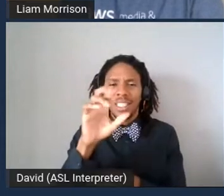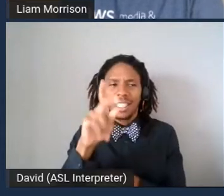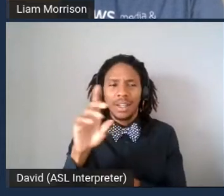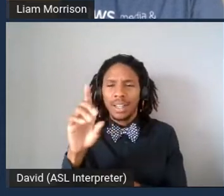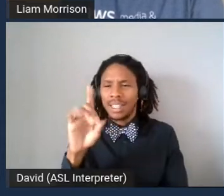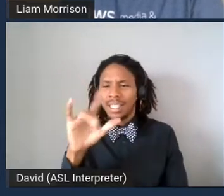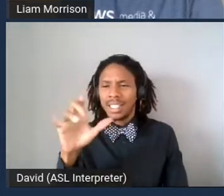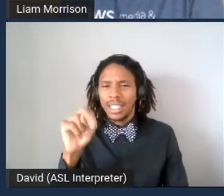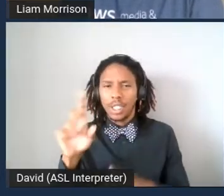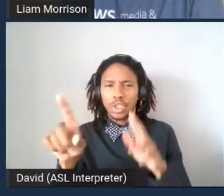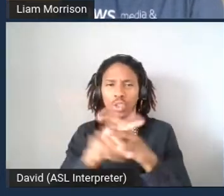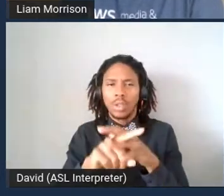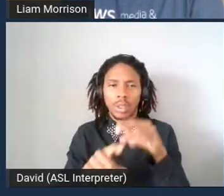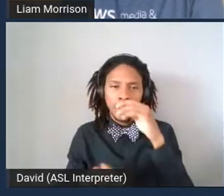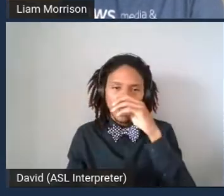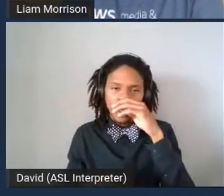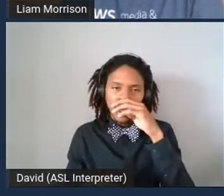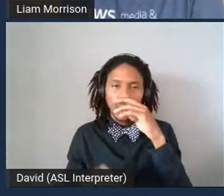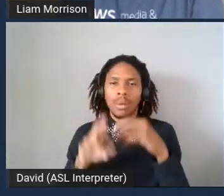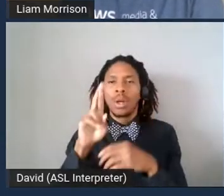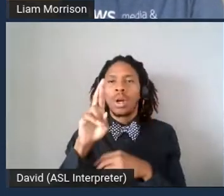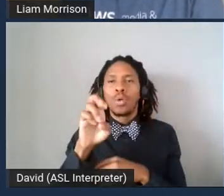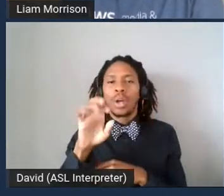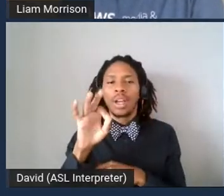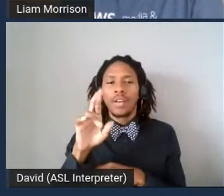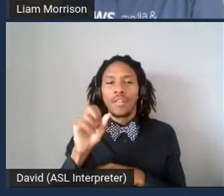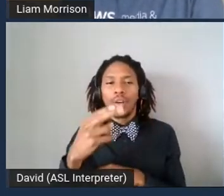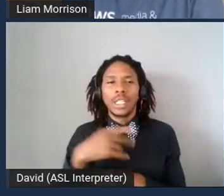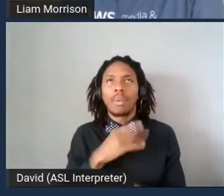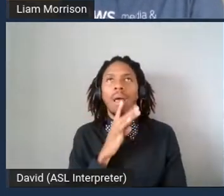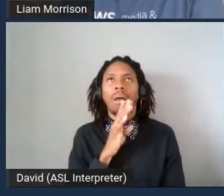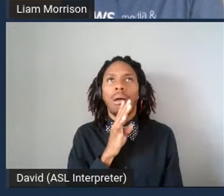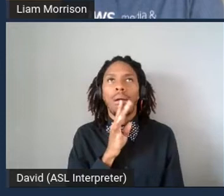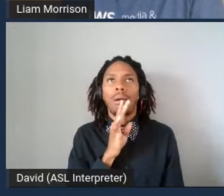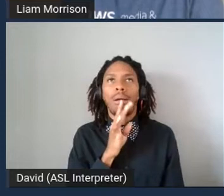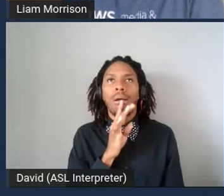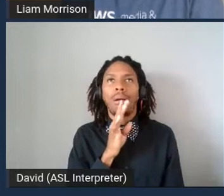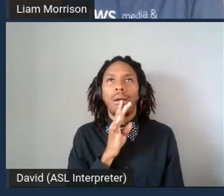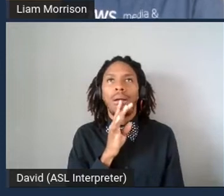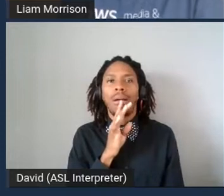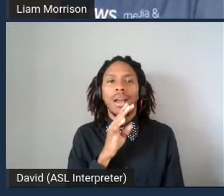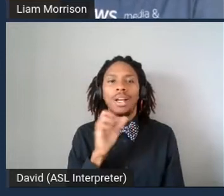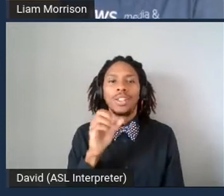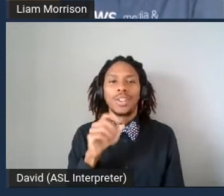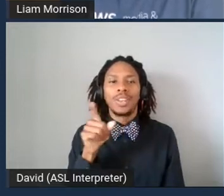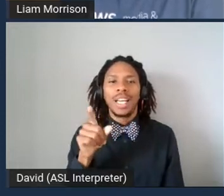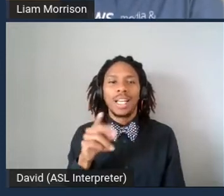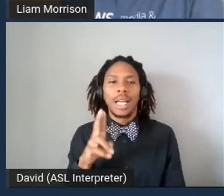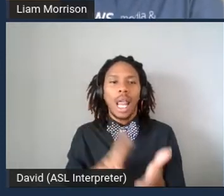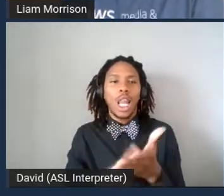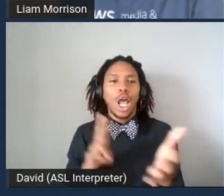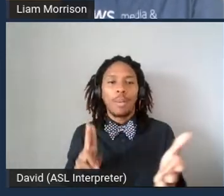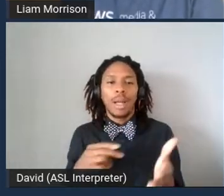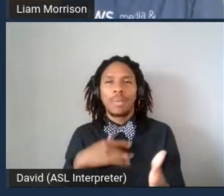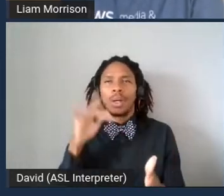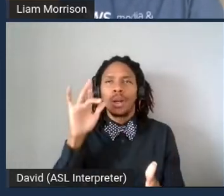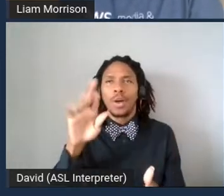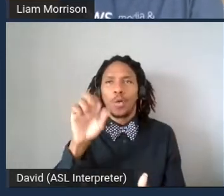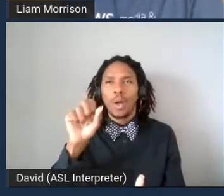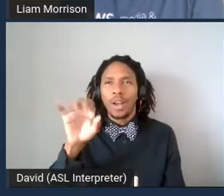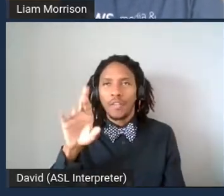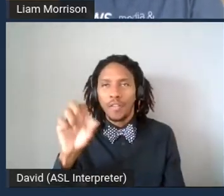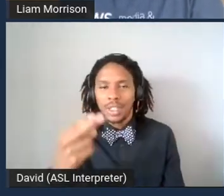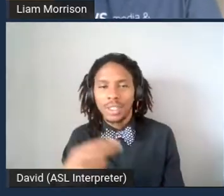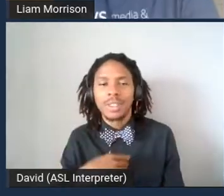content. Let me refresh because I've been talking a while and Cognito timed me out. See, this so is let me go like